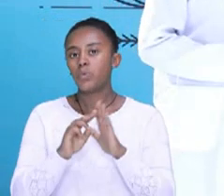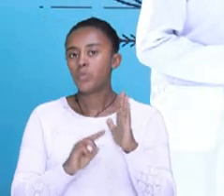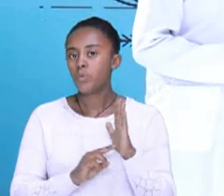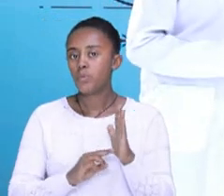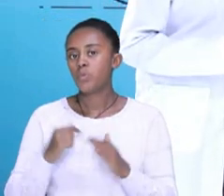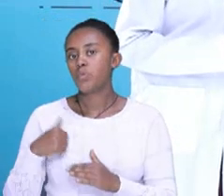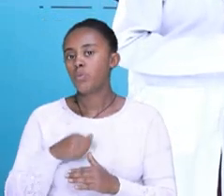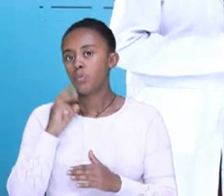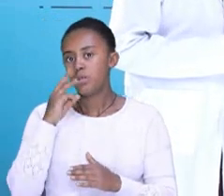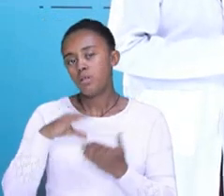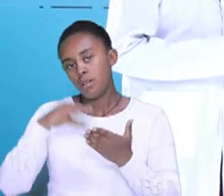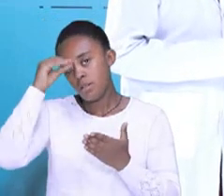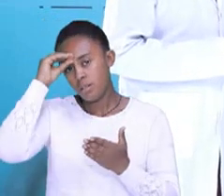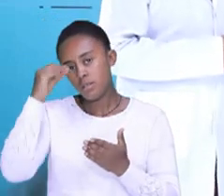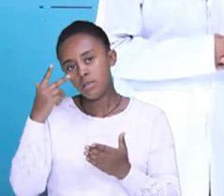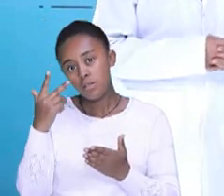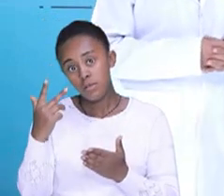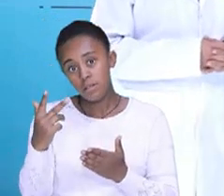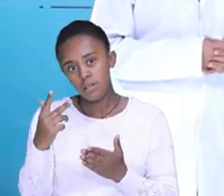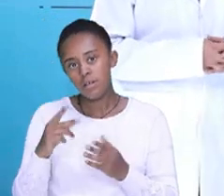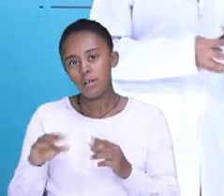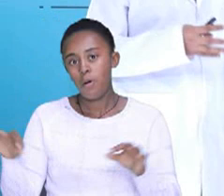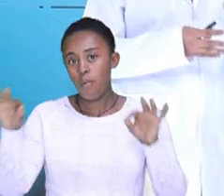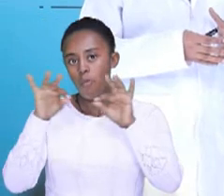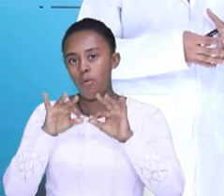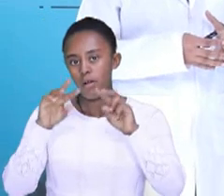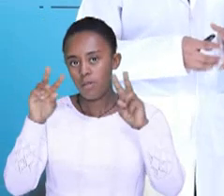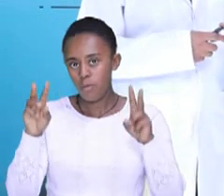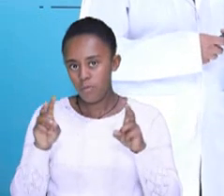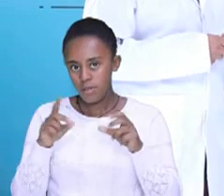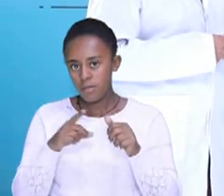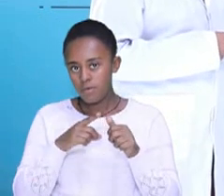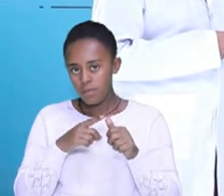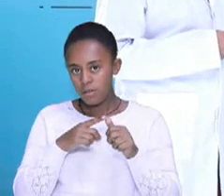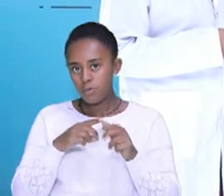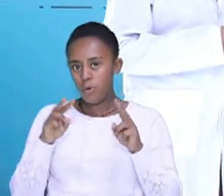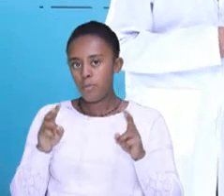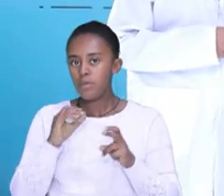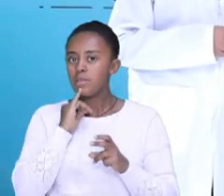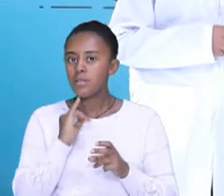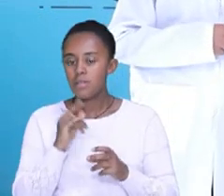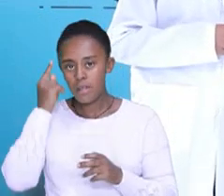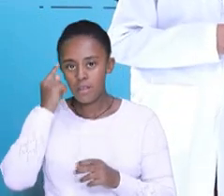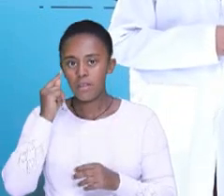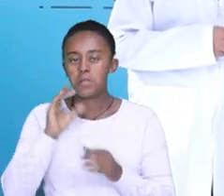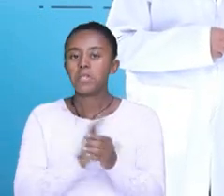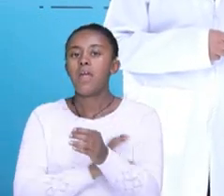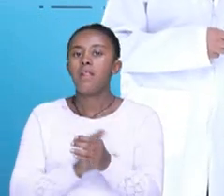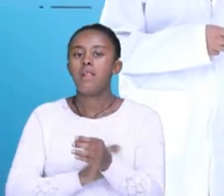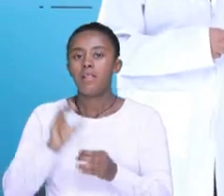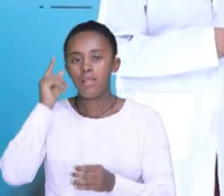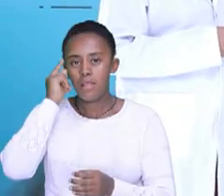learn three important topics. The first one is the theory of cell